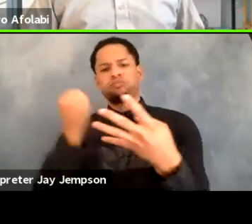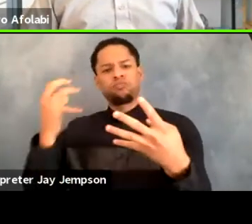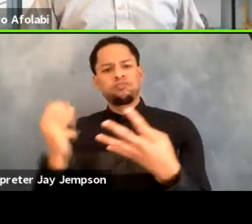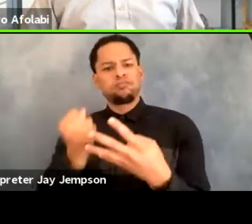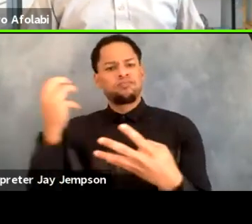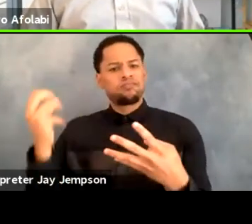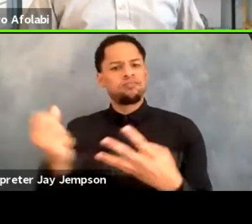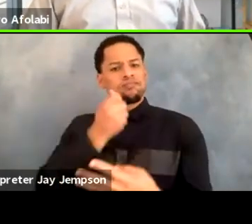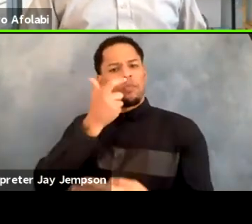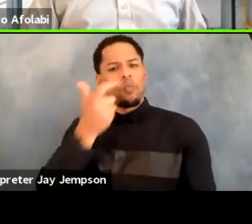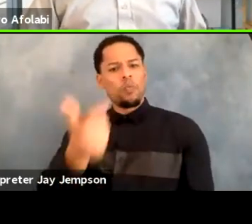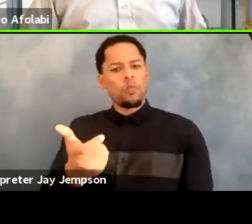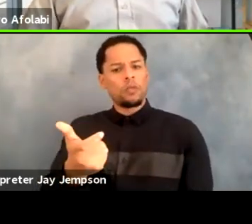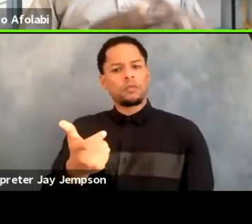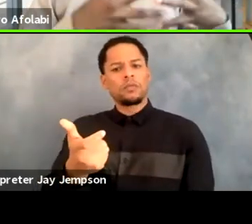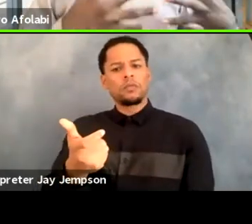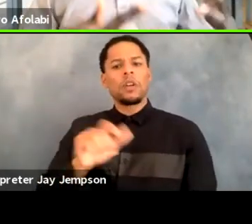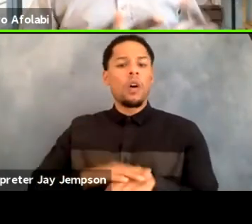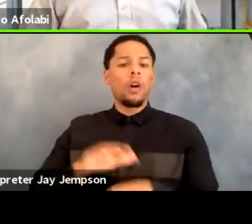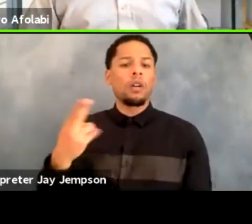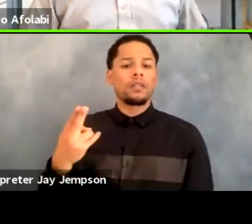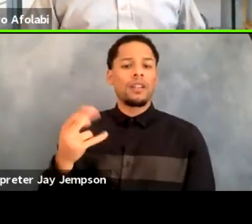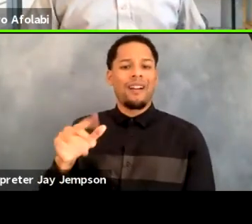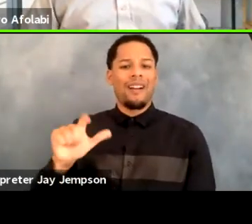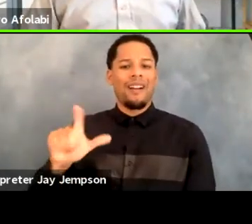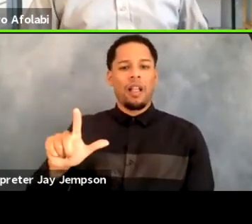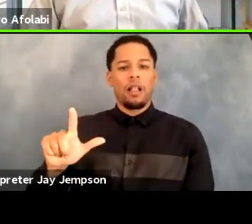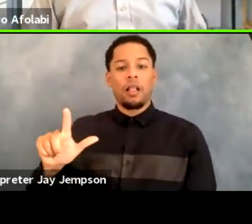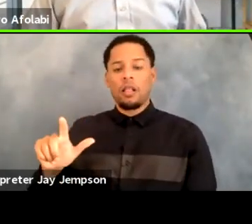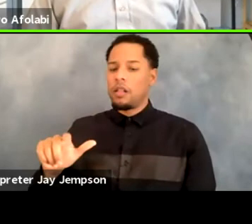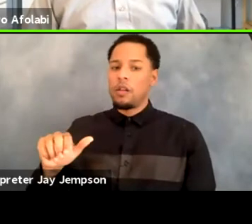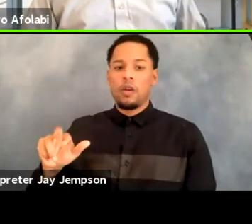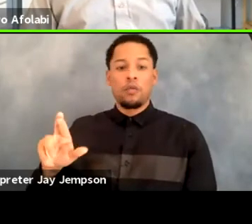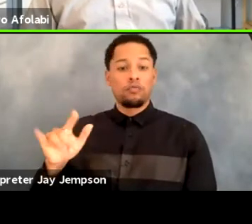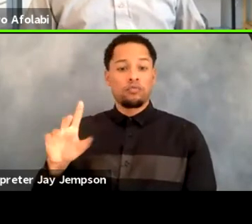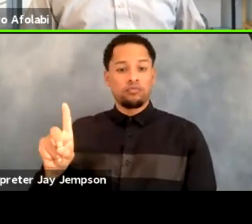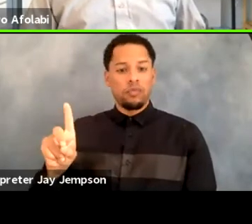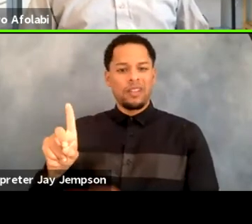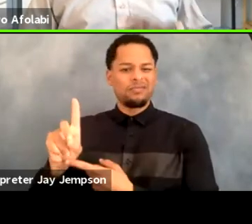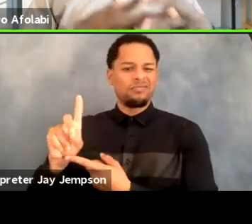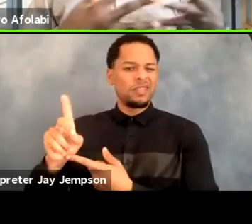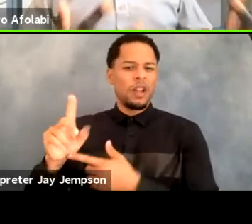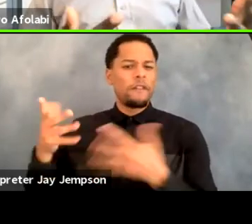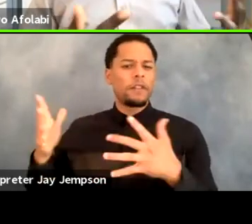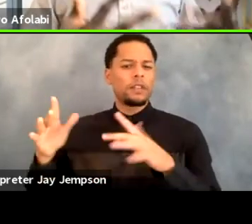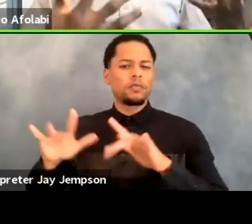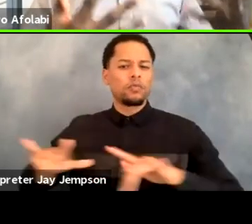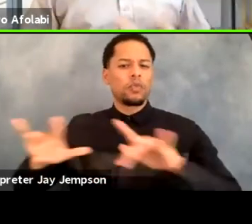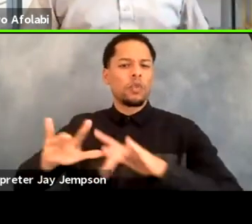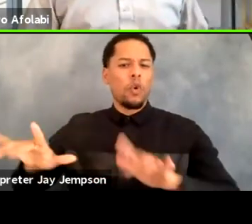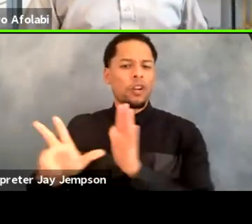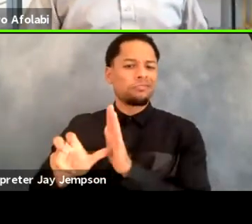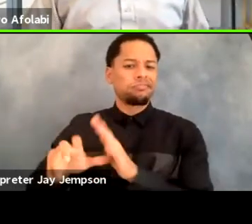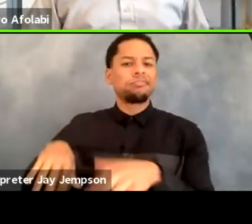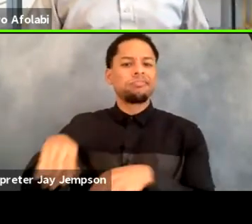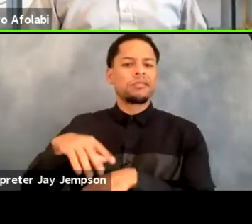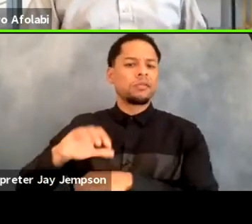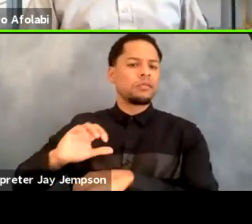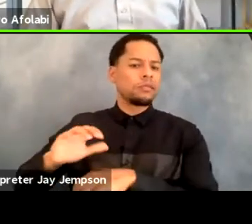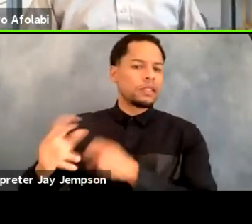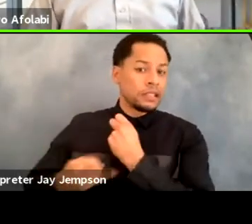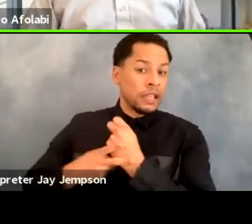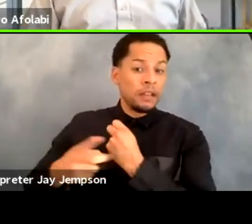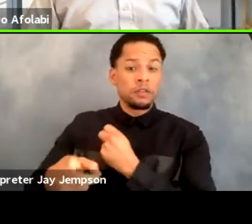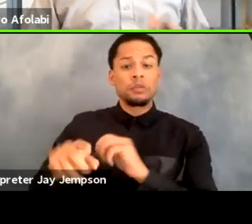HowlRound website, and you can have access to watch them later on. You can refer to them in your classes for those that